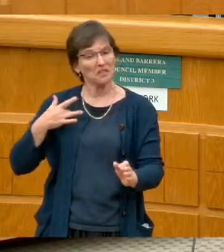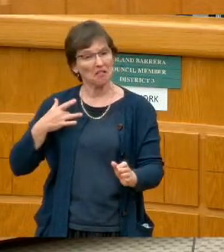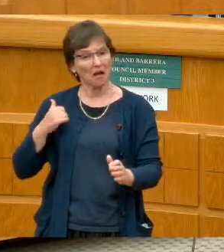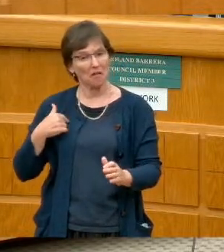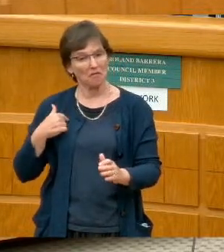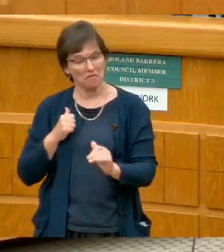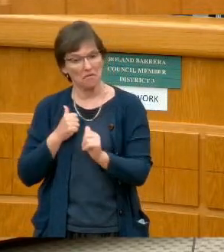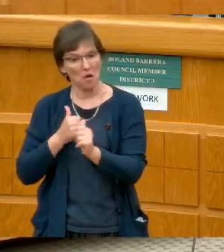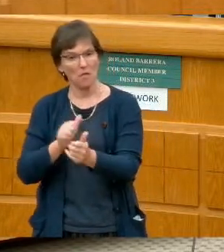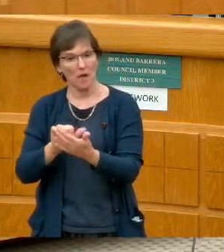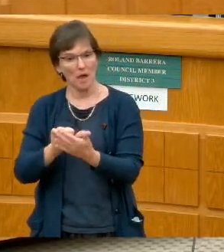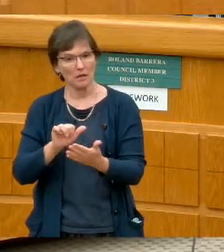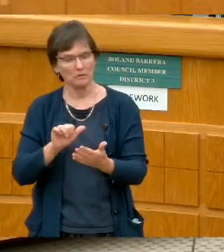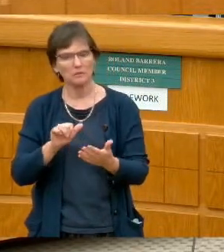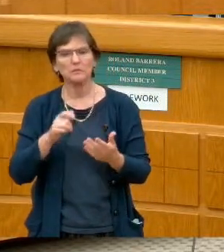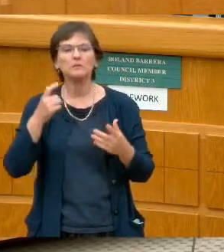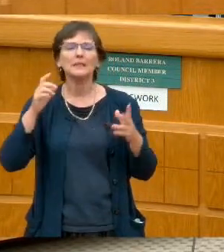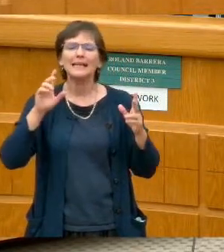data,